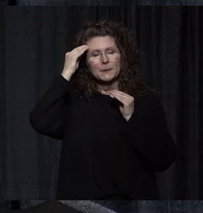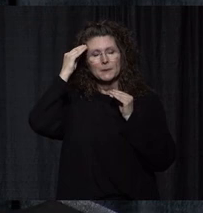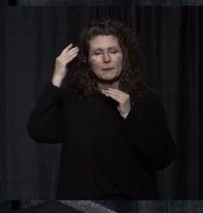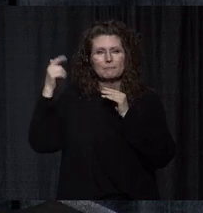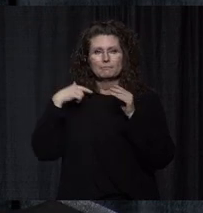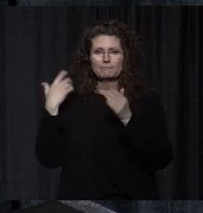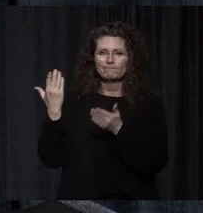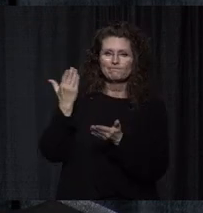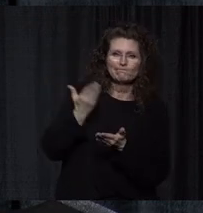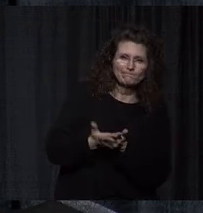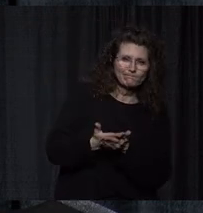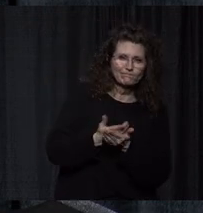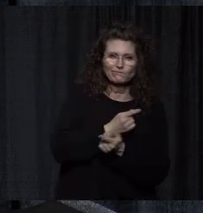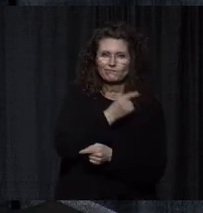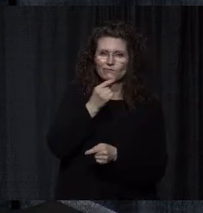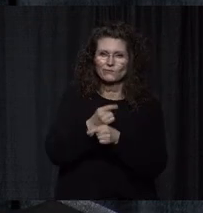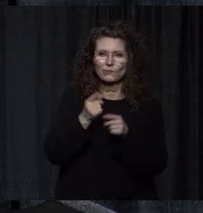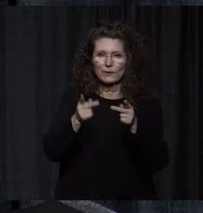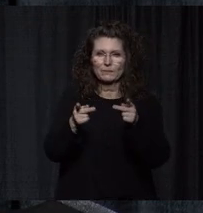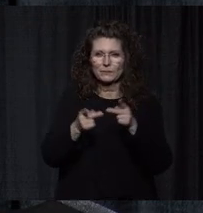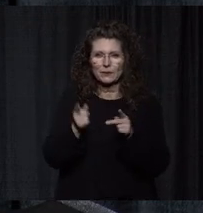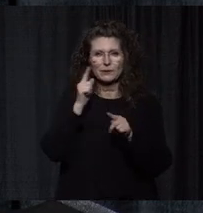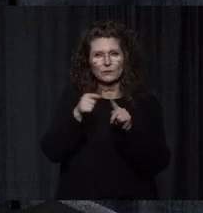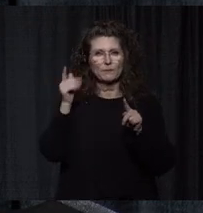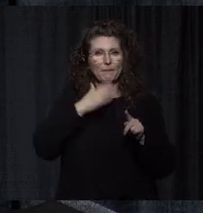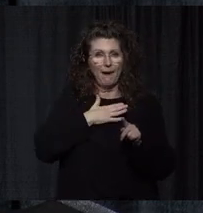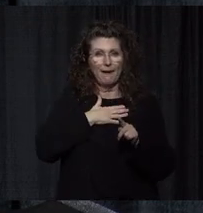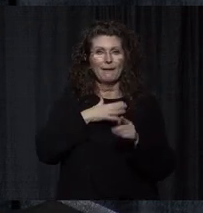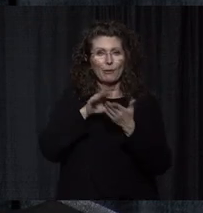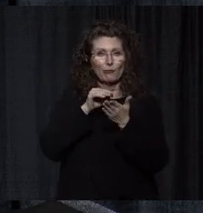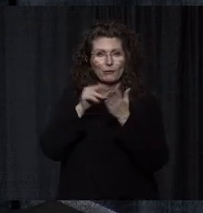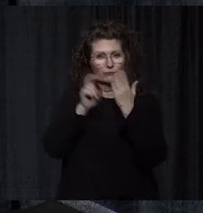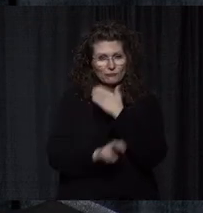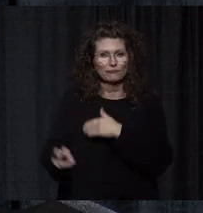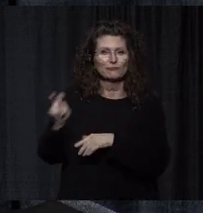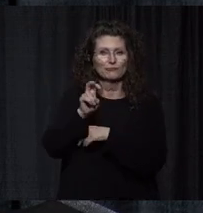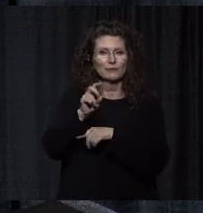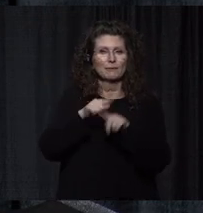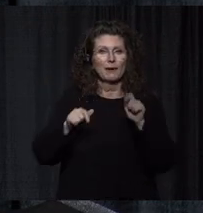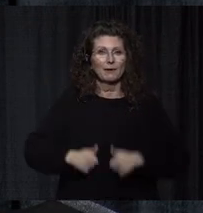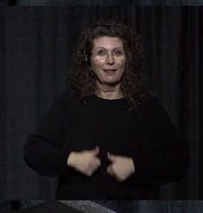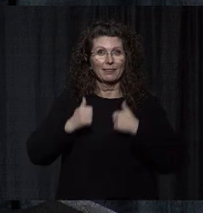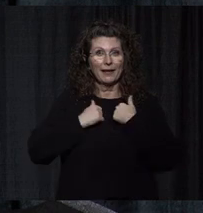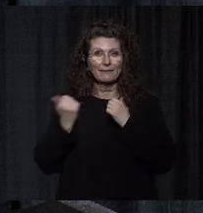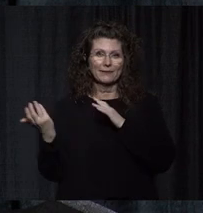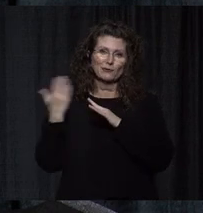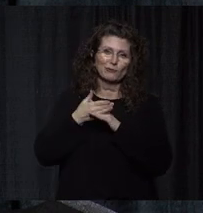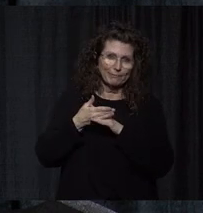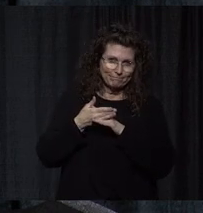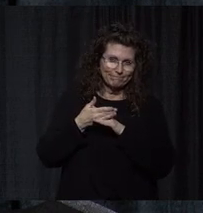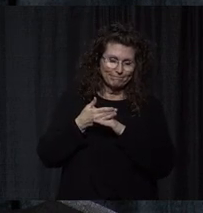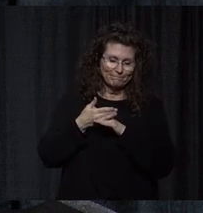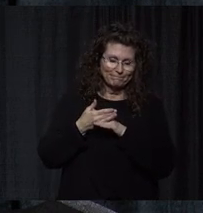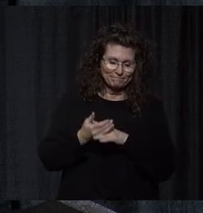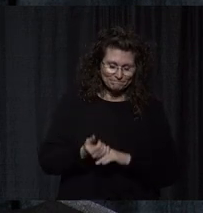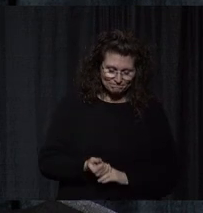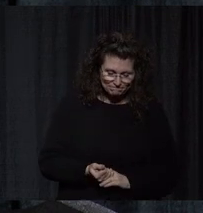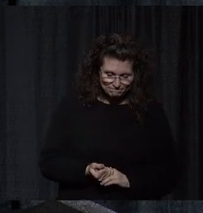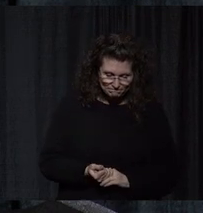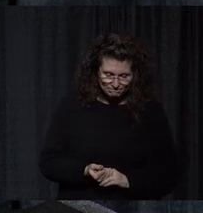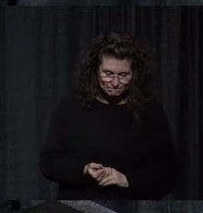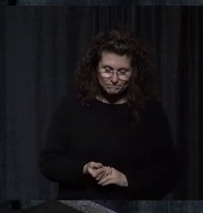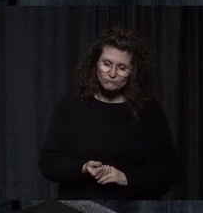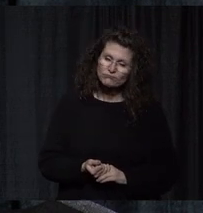landed in the right place on my learning journey. But life got interrupted. Things hadn't